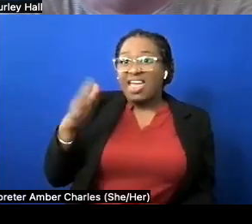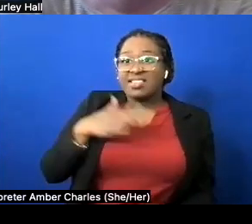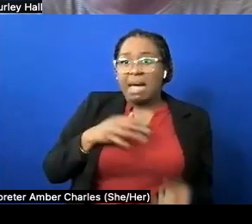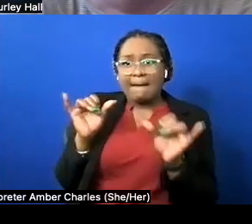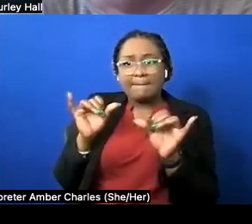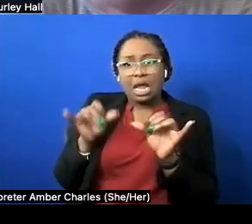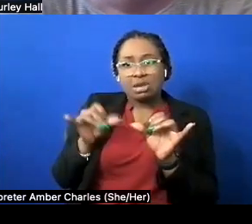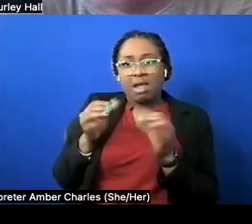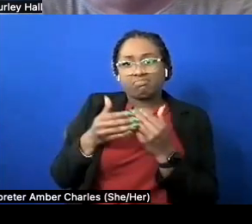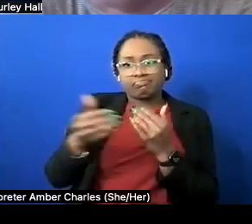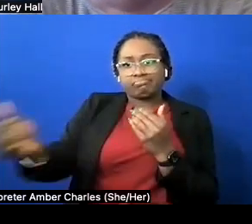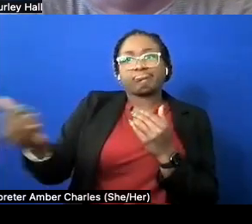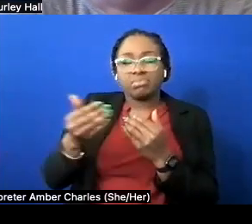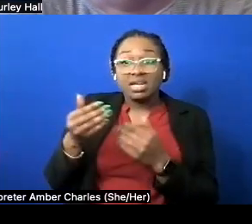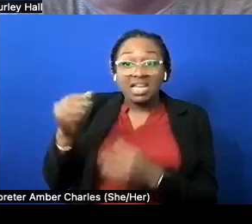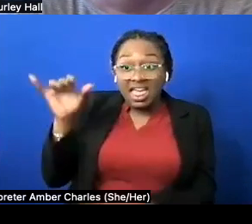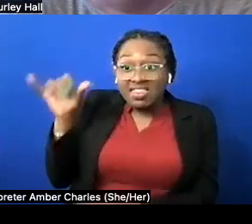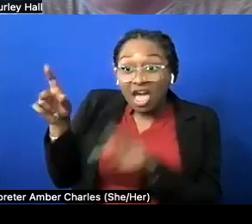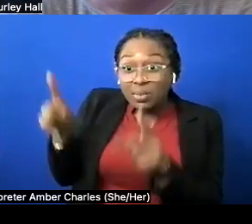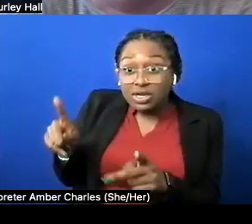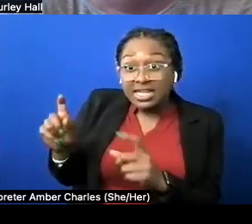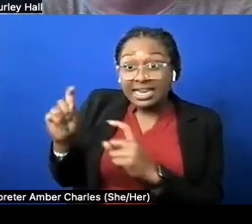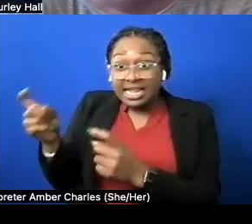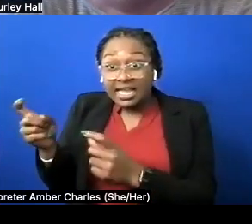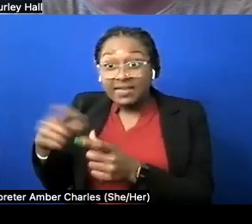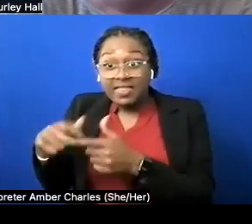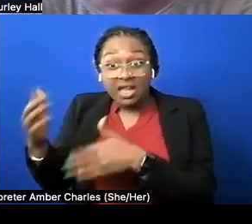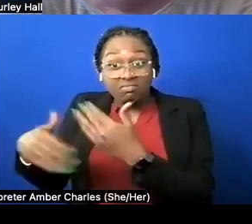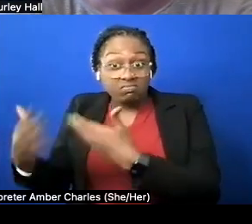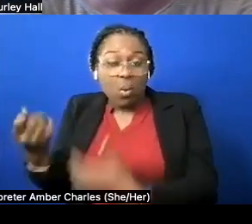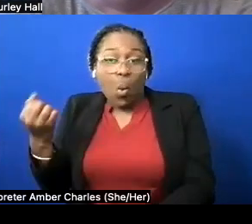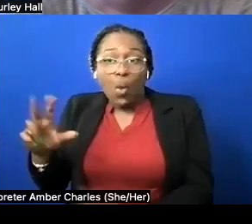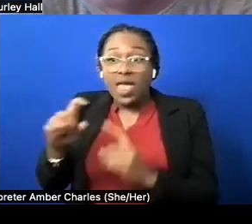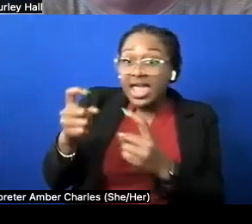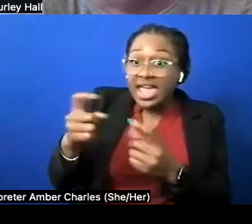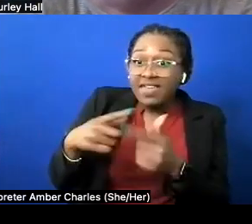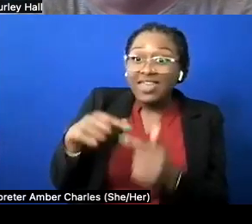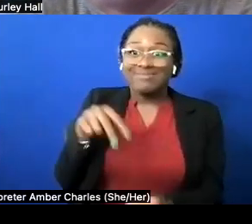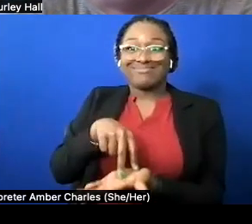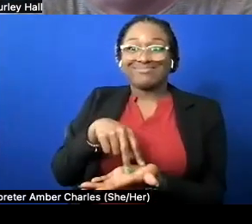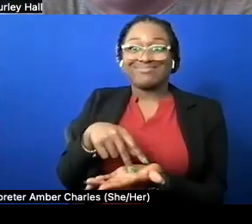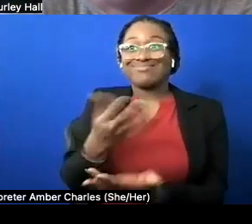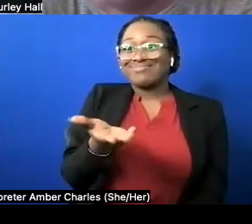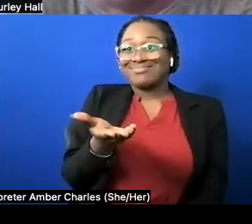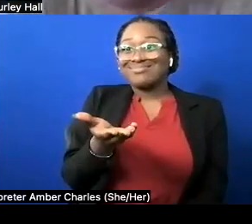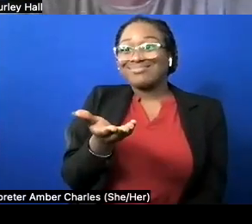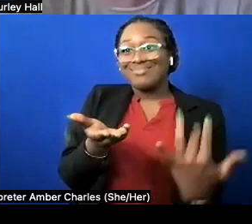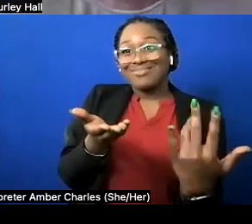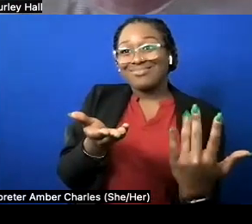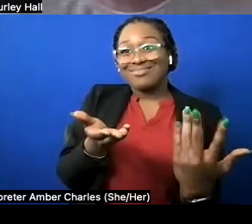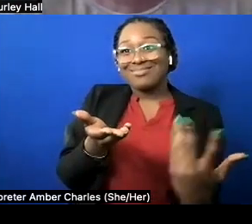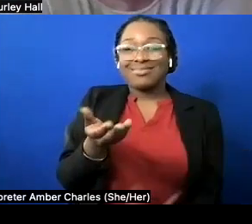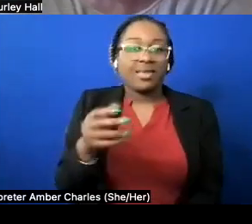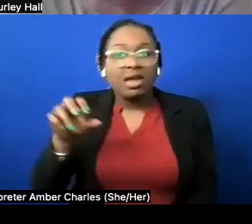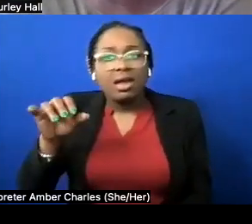from here on out, is did this person give and keep going, or did they give and then stand there with their hand out? Yes. Like, okay,